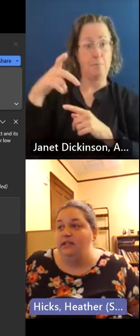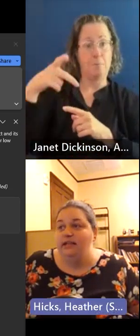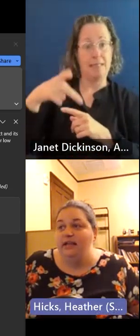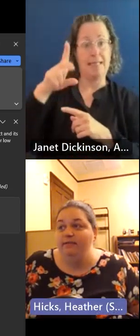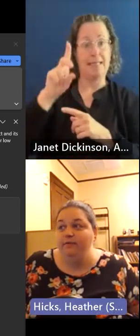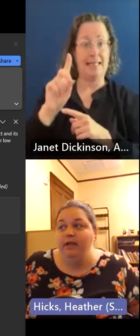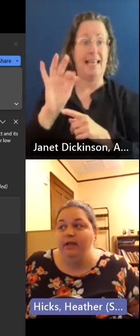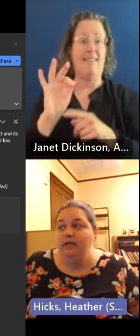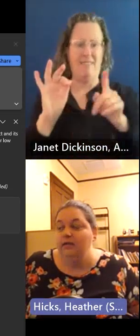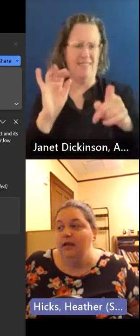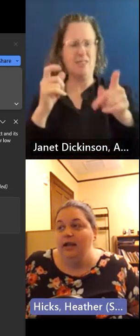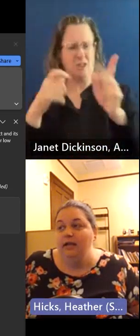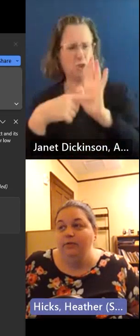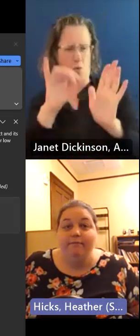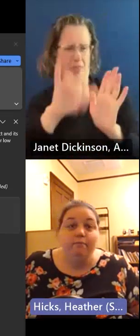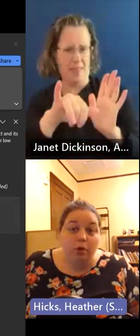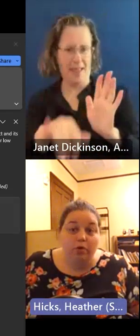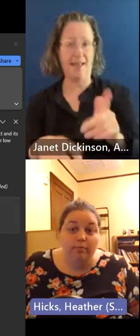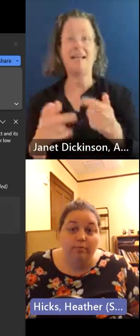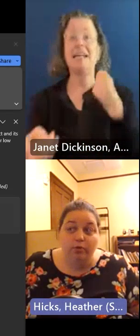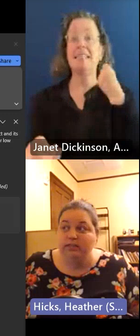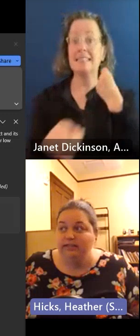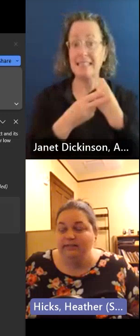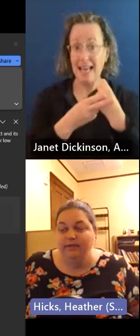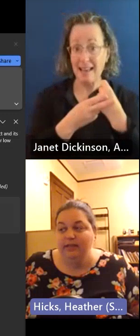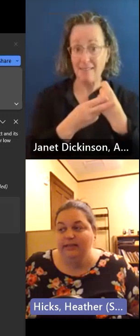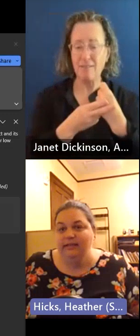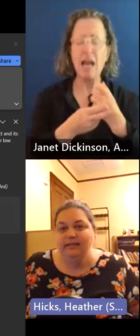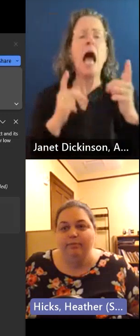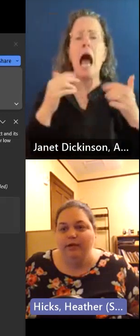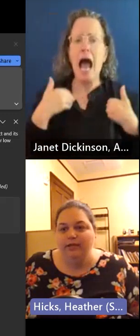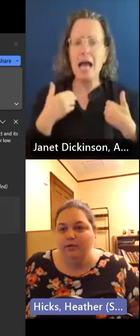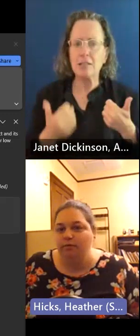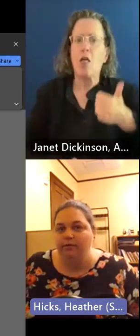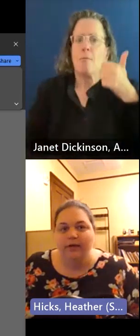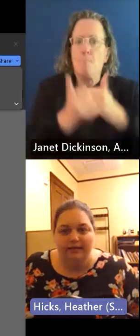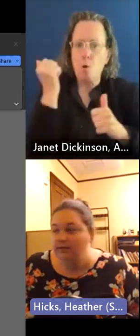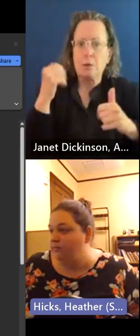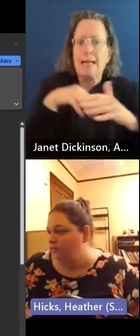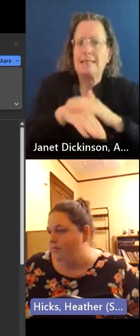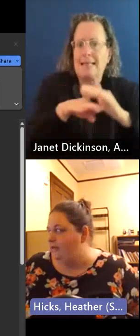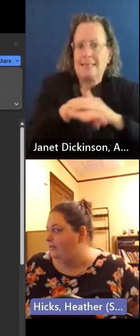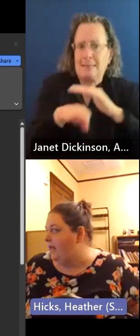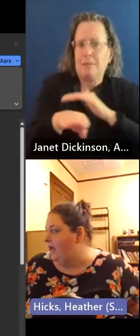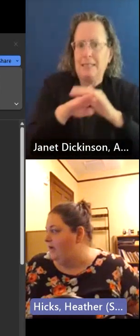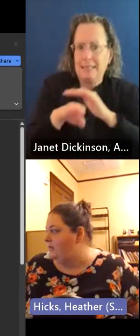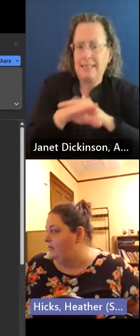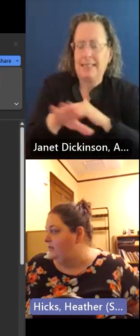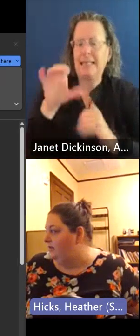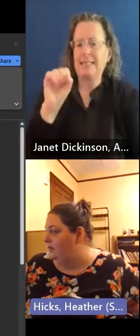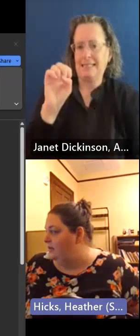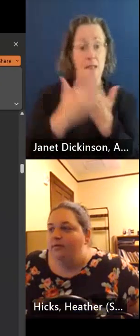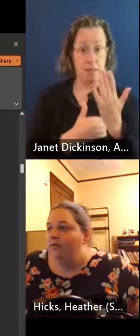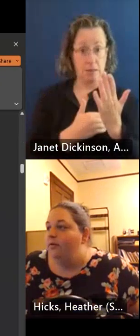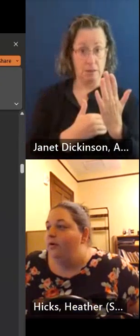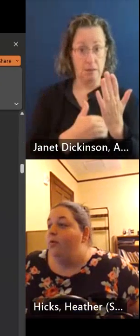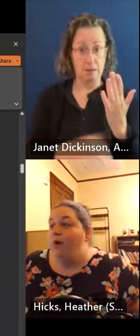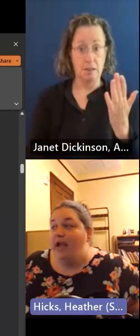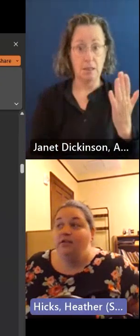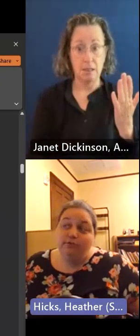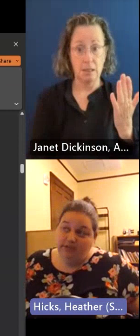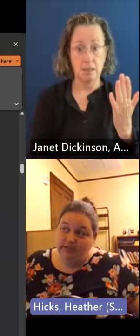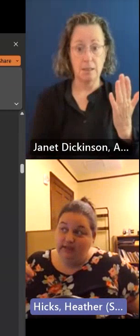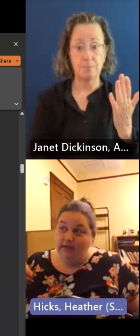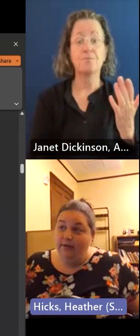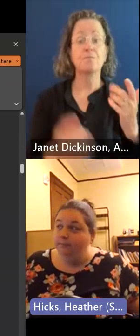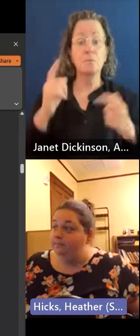So it's going to save it for me, and it will have the most accessibility settings. It brings over, and this is one of my slides.